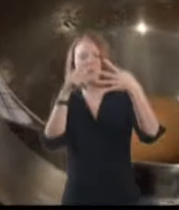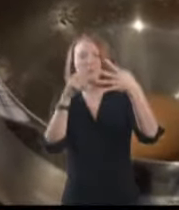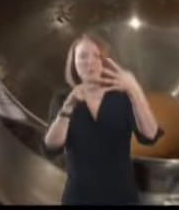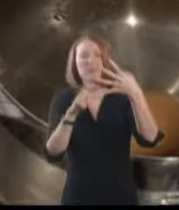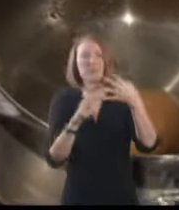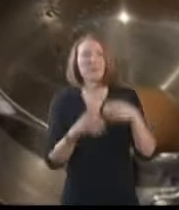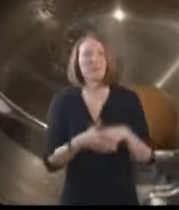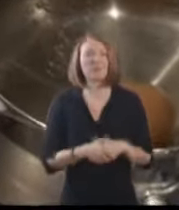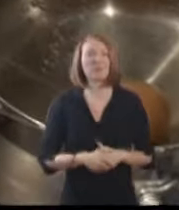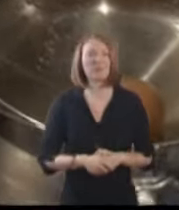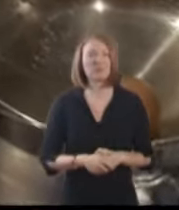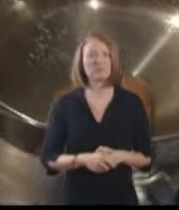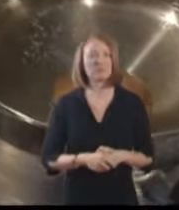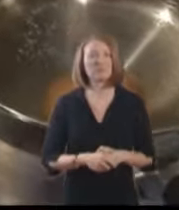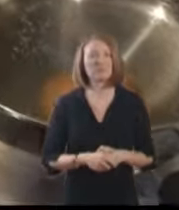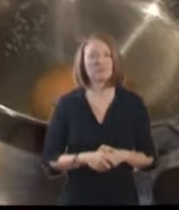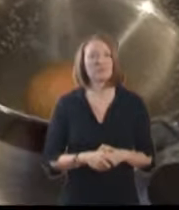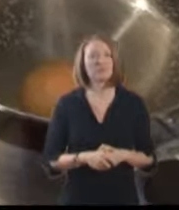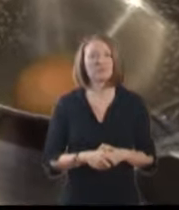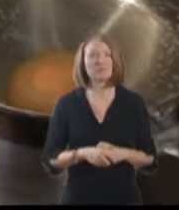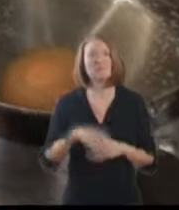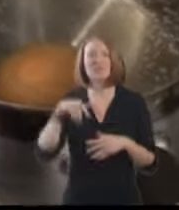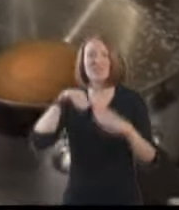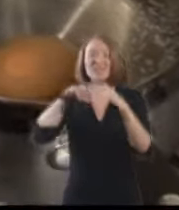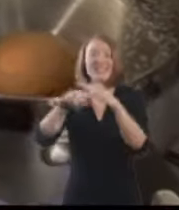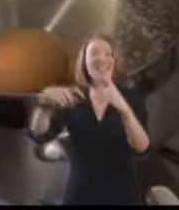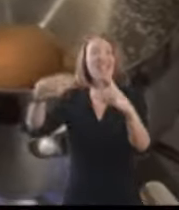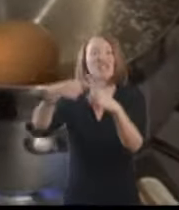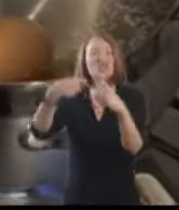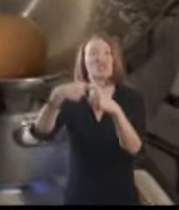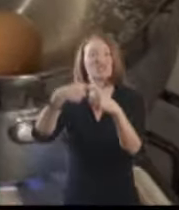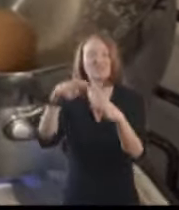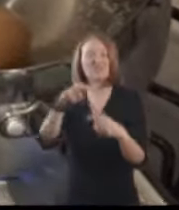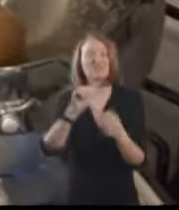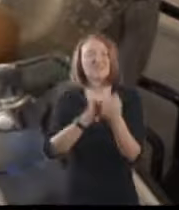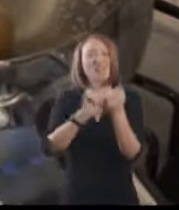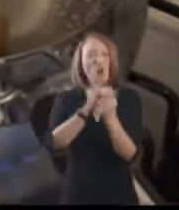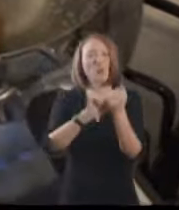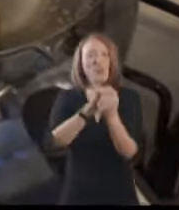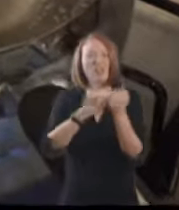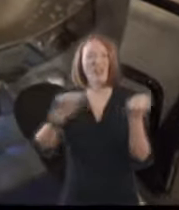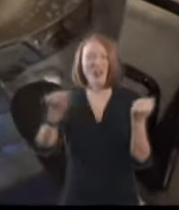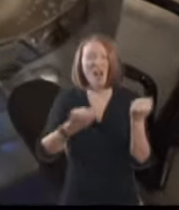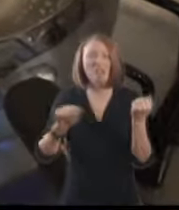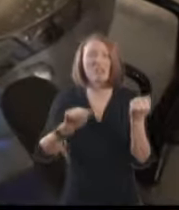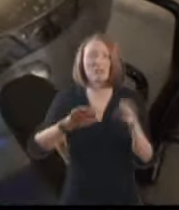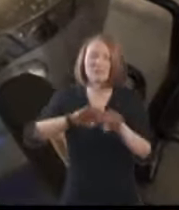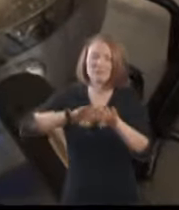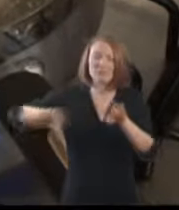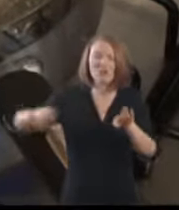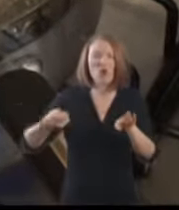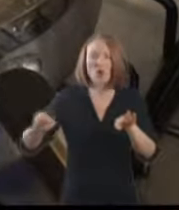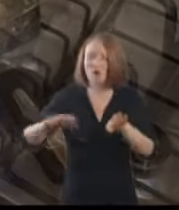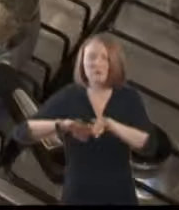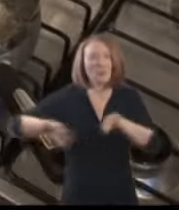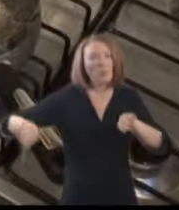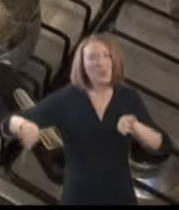In the kitchen, keep tea towels and cloths away from the cooker. And never leave cooking unattended.